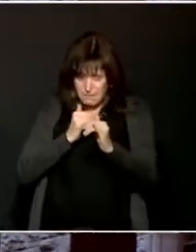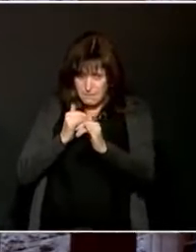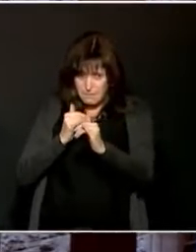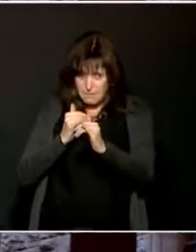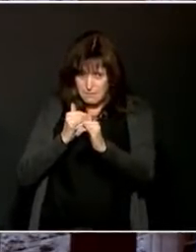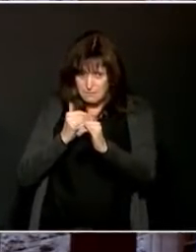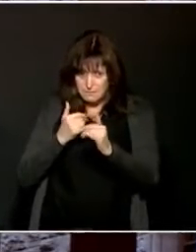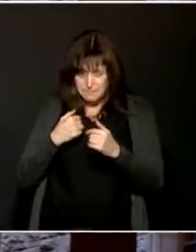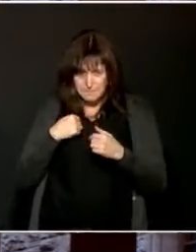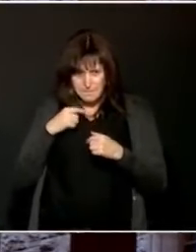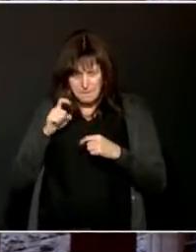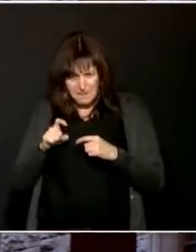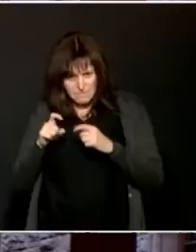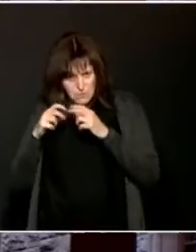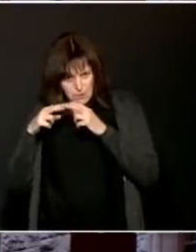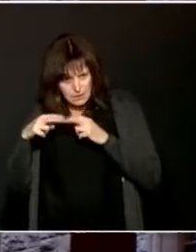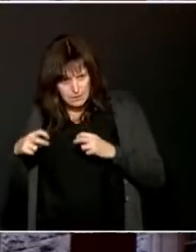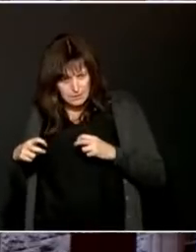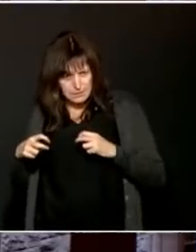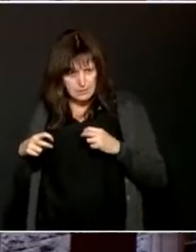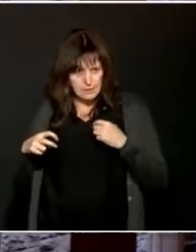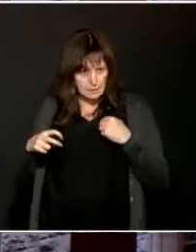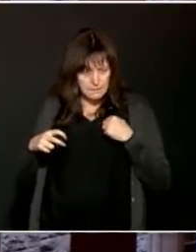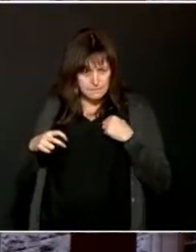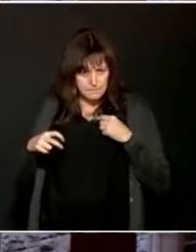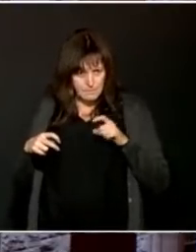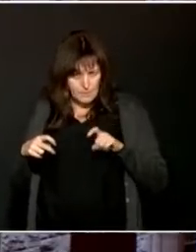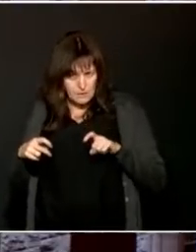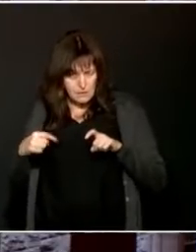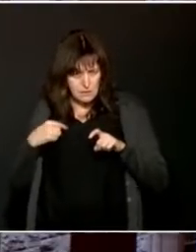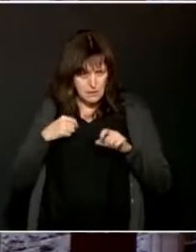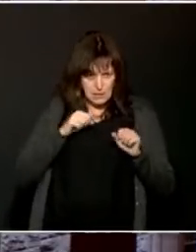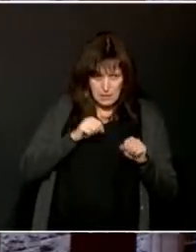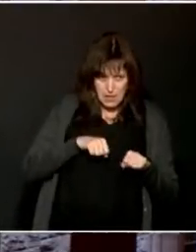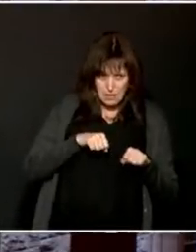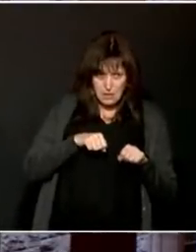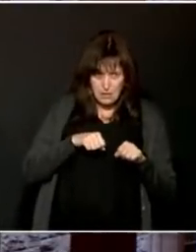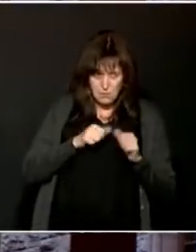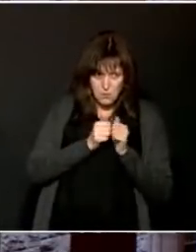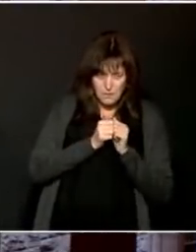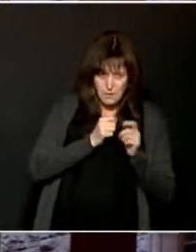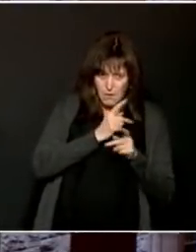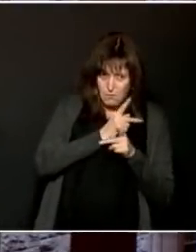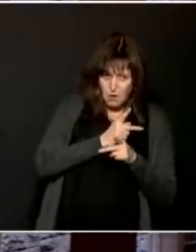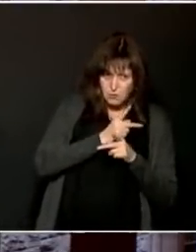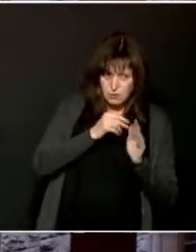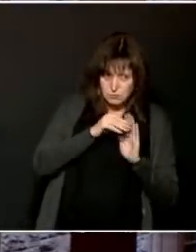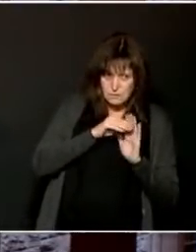you feel you need to, but do it carefully. Thanks, everyone.